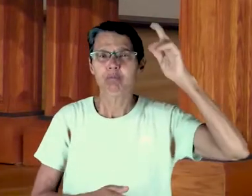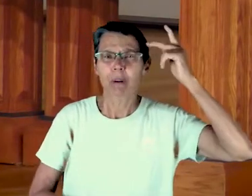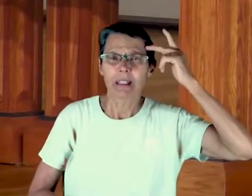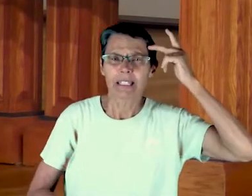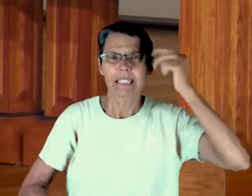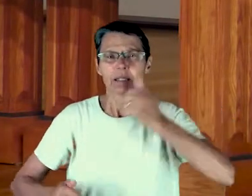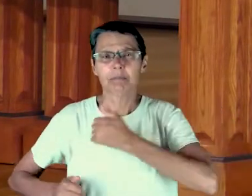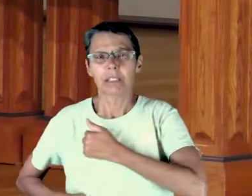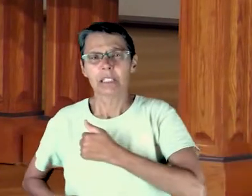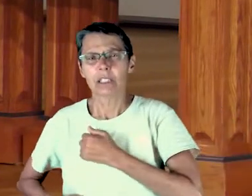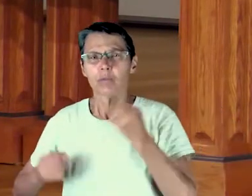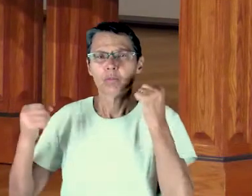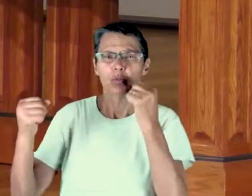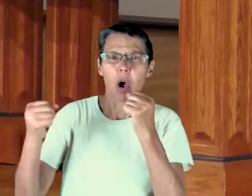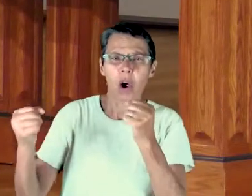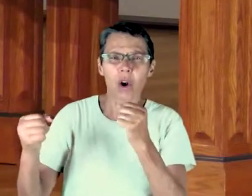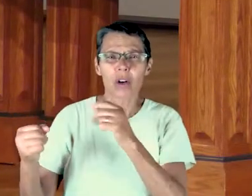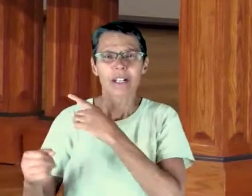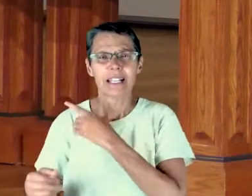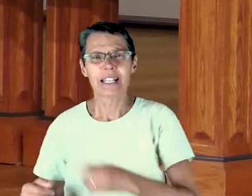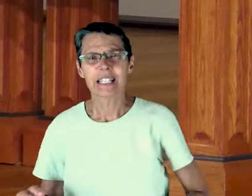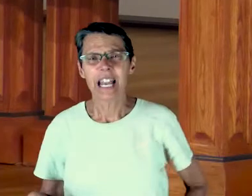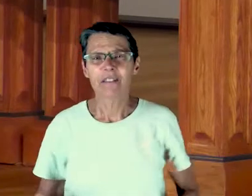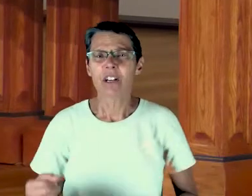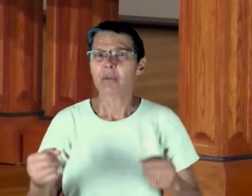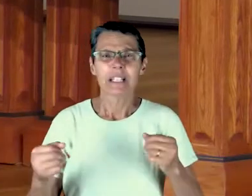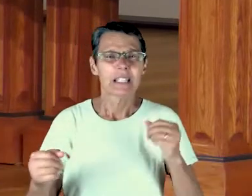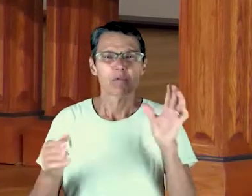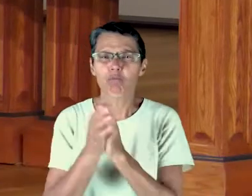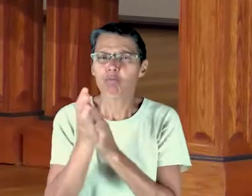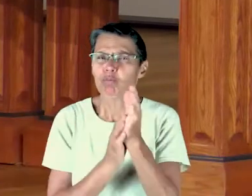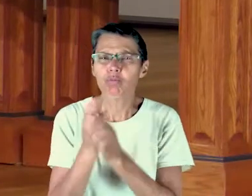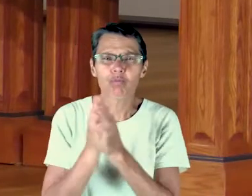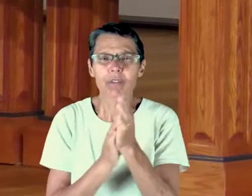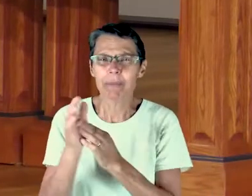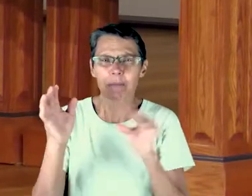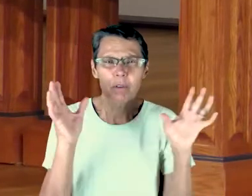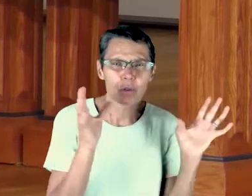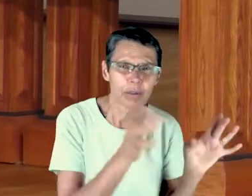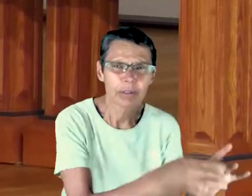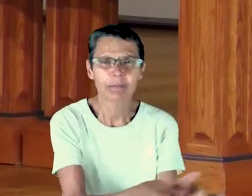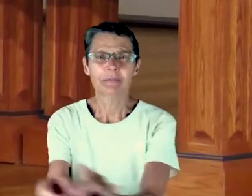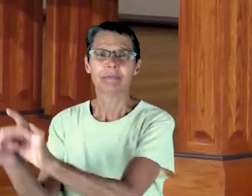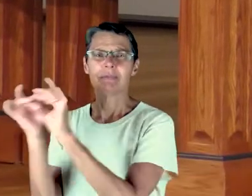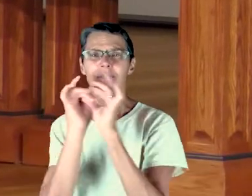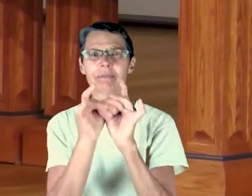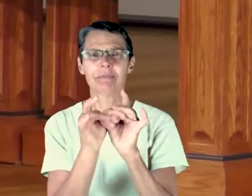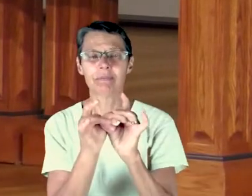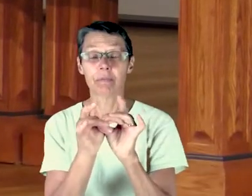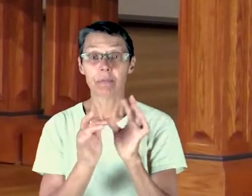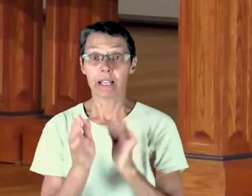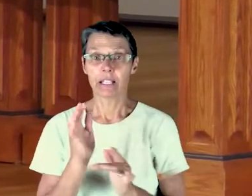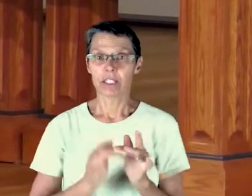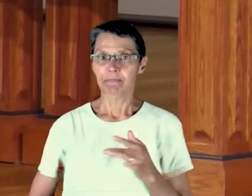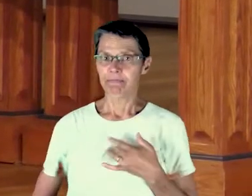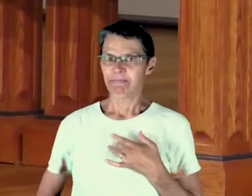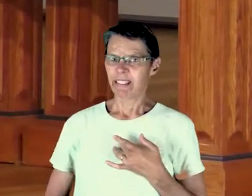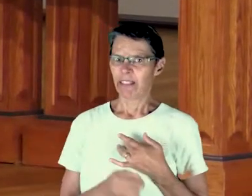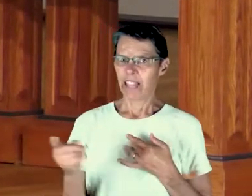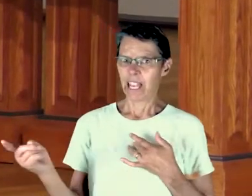And David had a way of bringing everybody together. And Jesus senses that they want to make him king because, you know, we human beings,